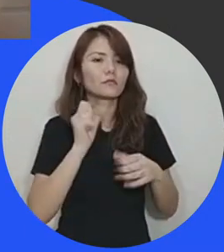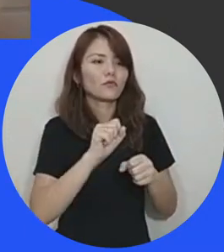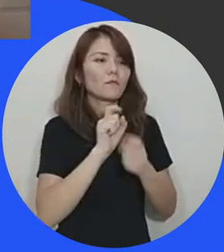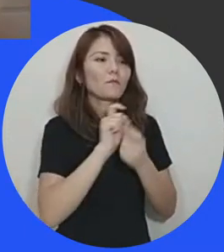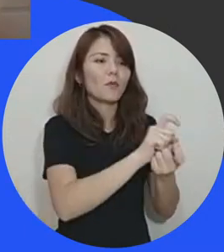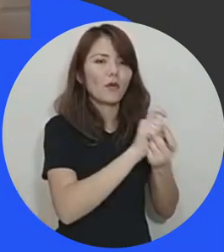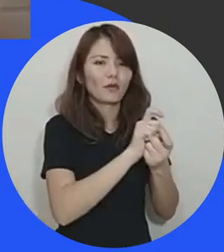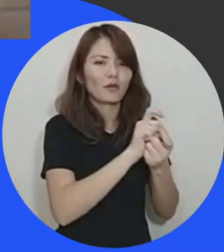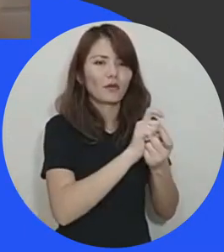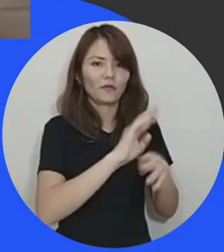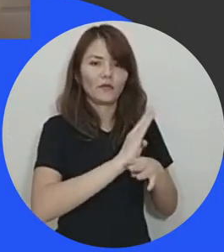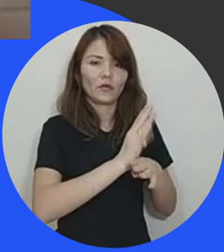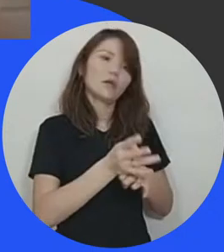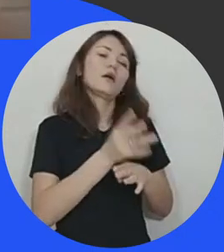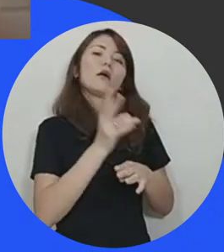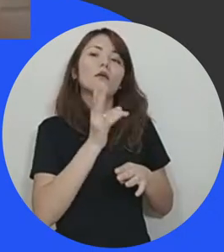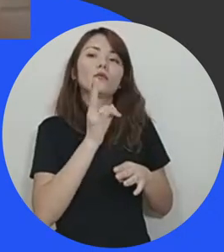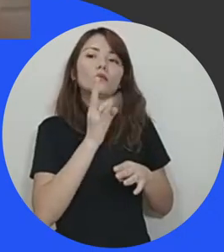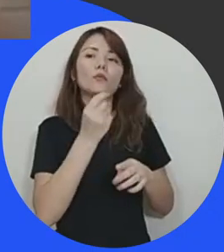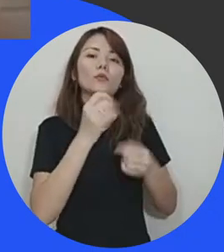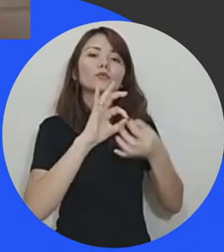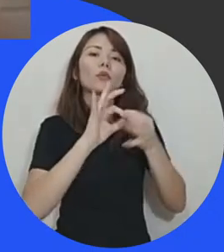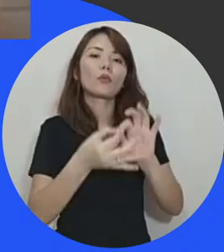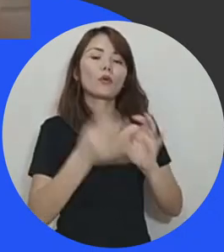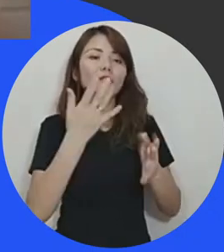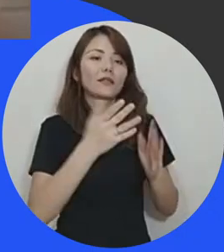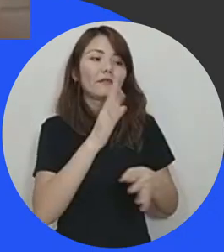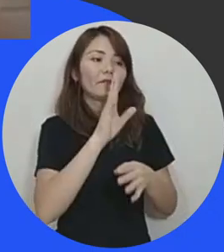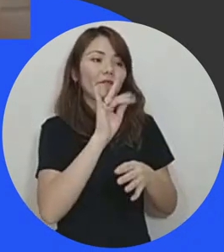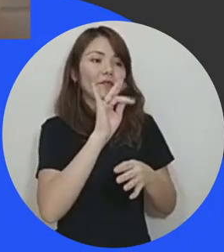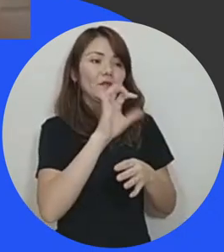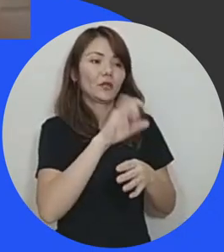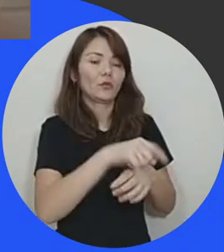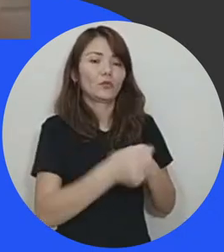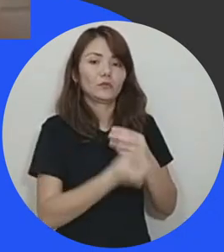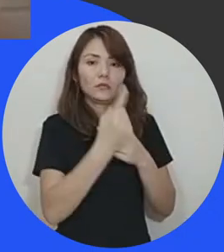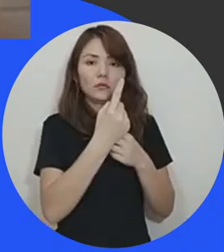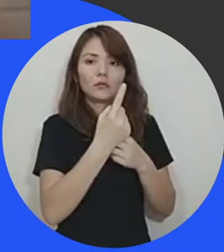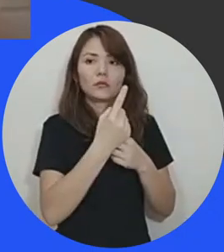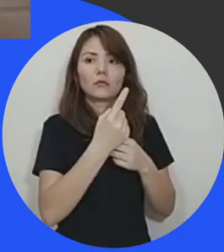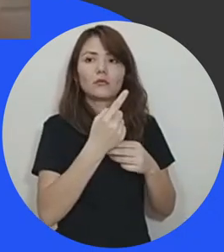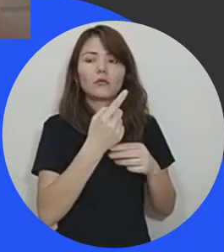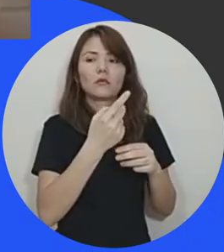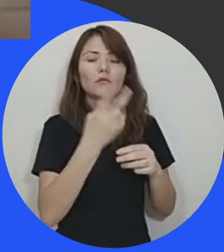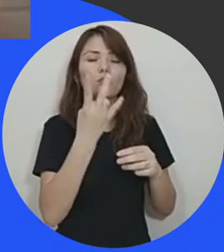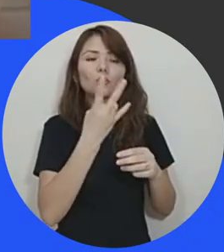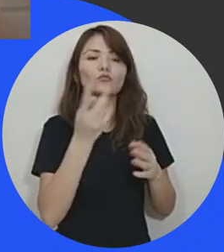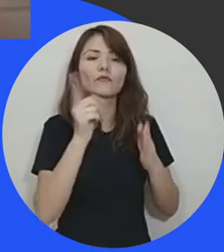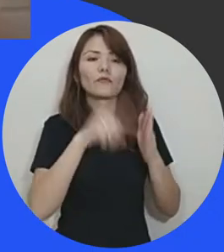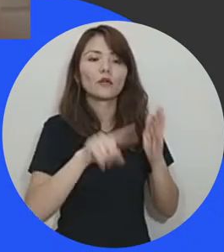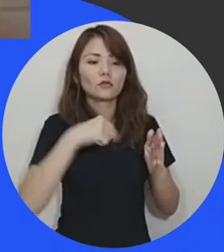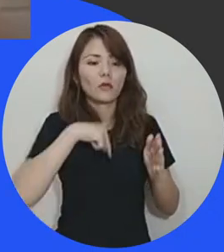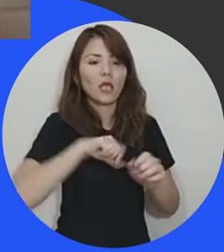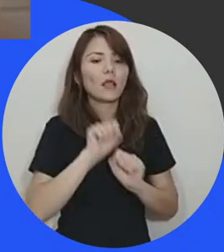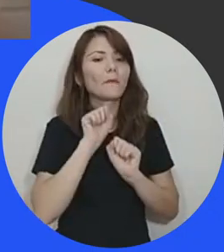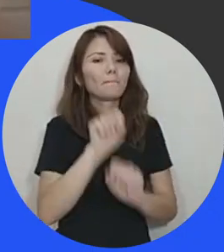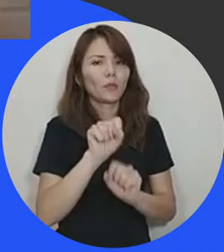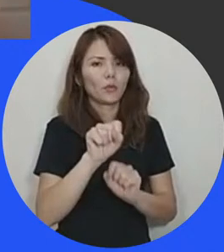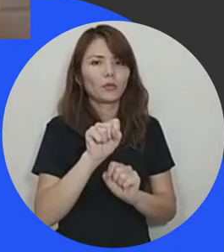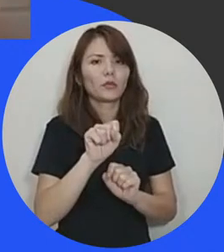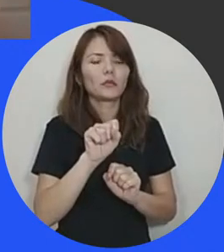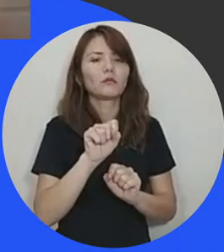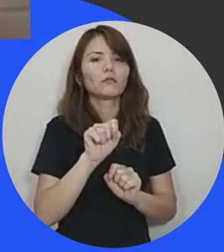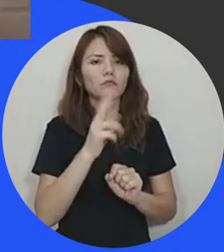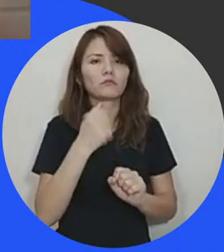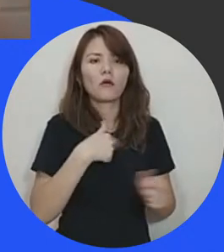where the virus is replicating inside cells, really what you want to do is make sure that the immune system is properly tooled up to be able to fight the virus, and that's normally